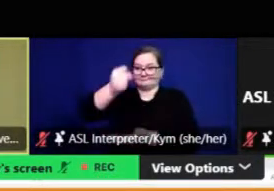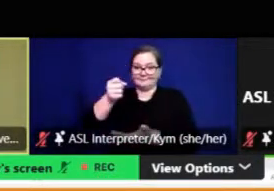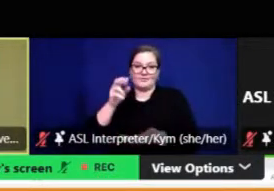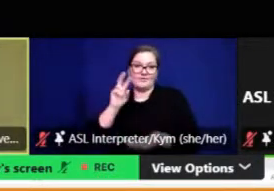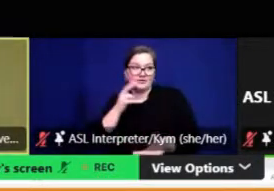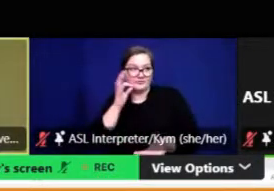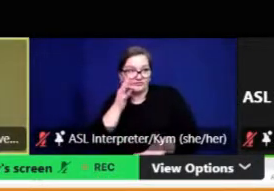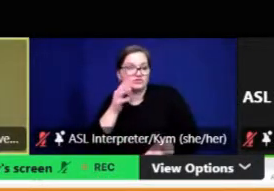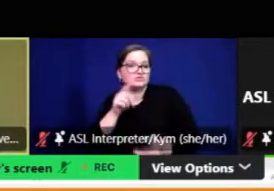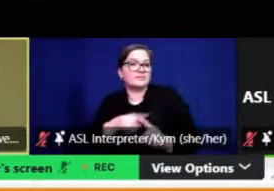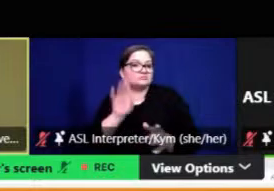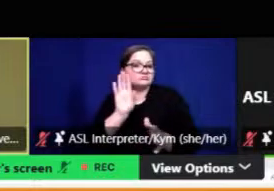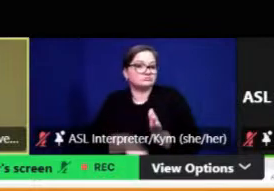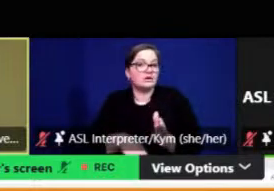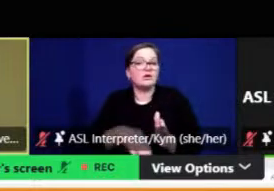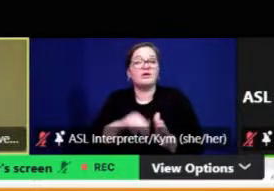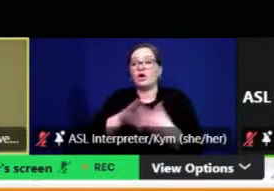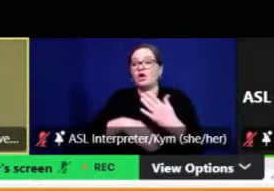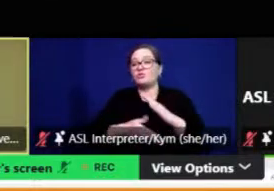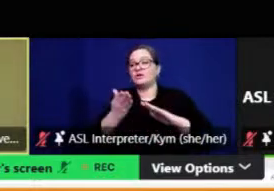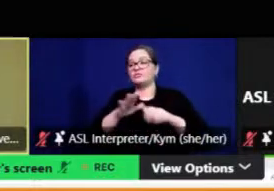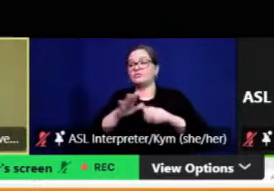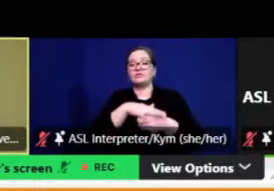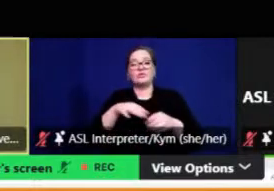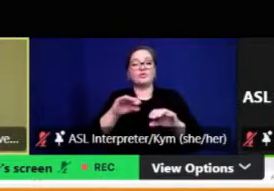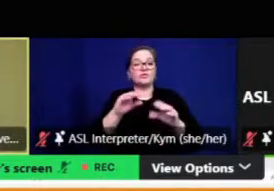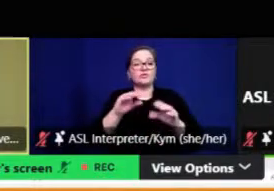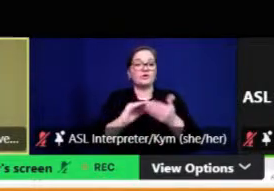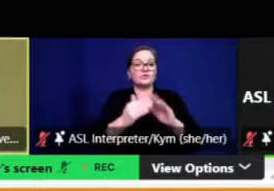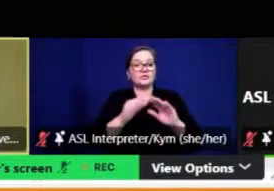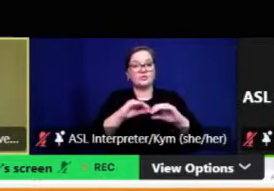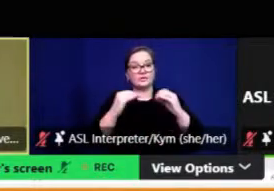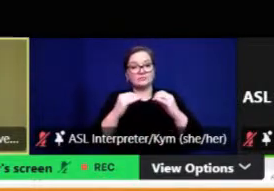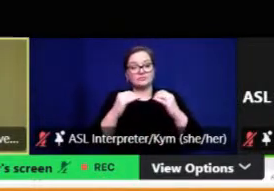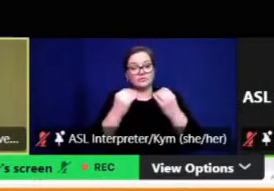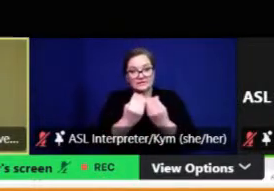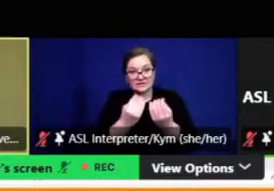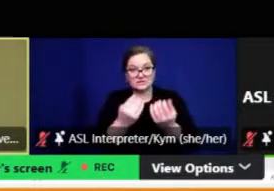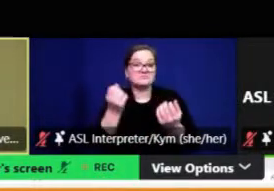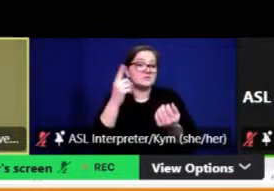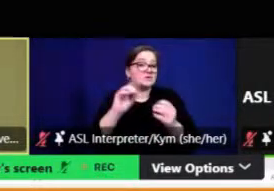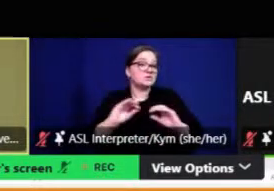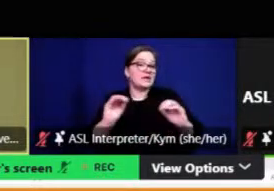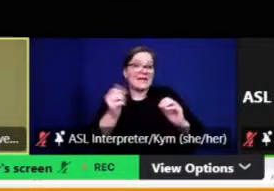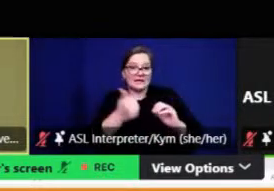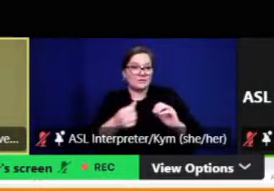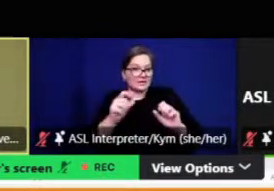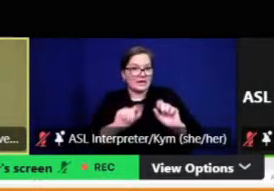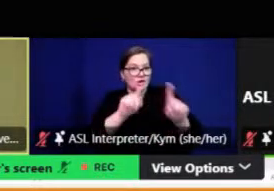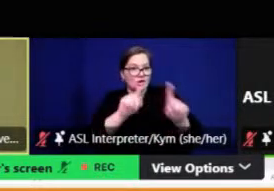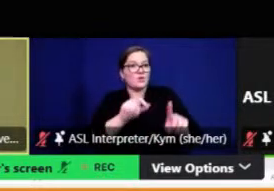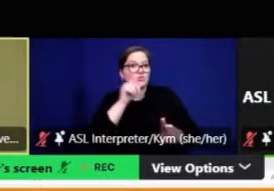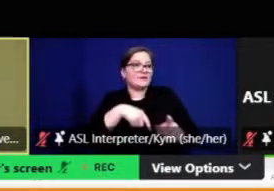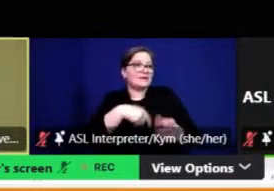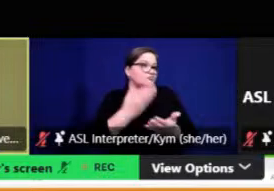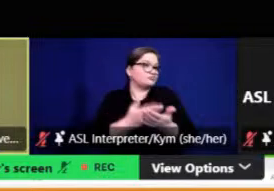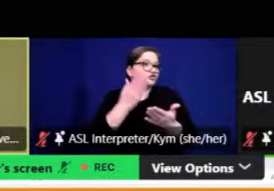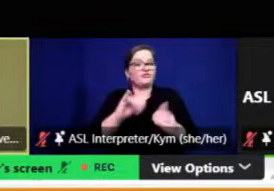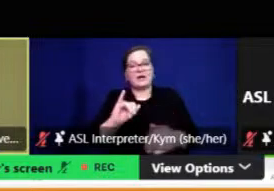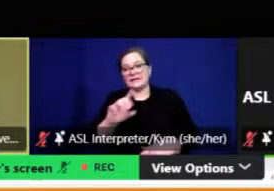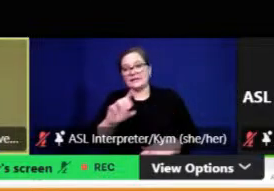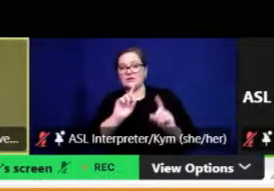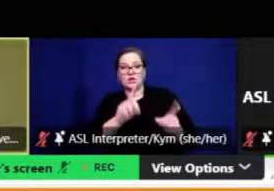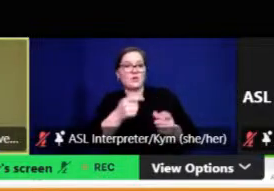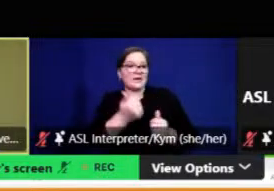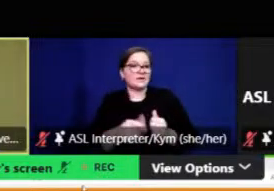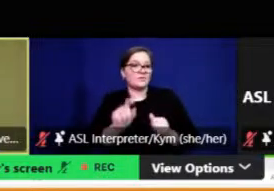all ran by local community organizations, open to anybody. There's no verification or ID needed. Anybody is welcomed to shop. And